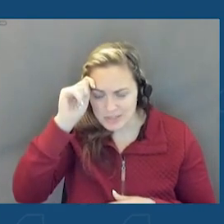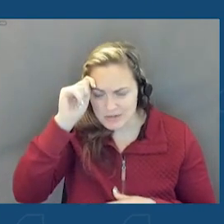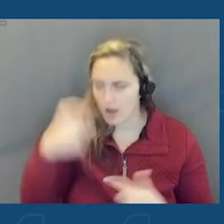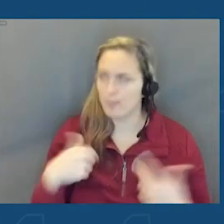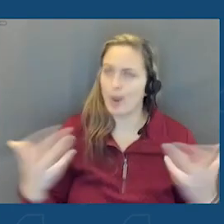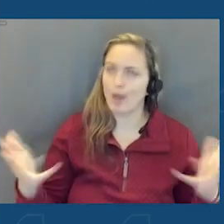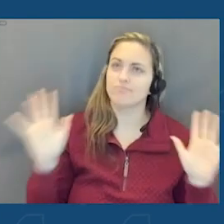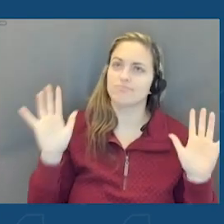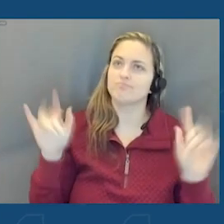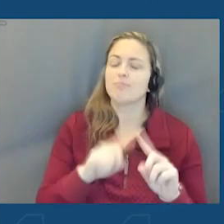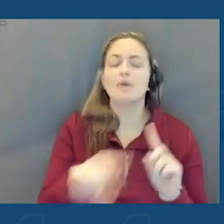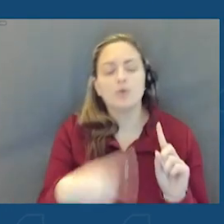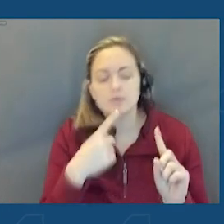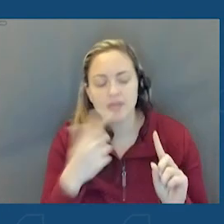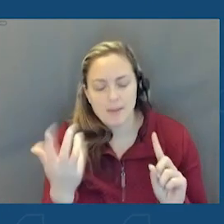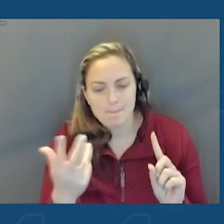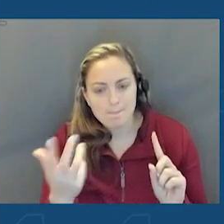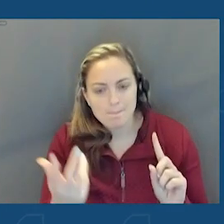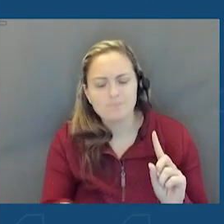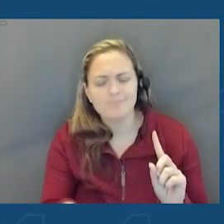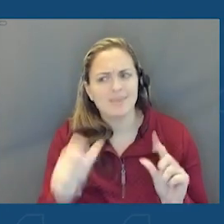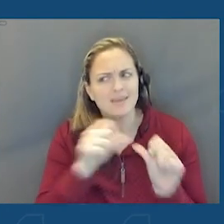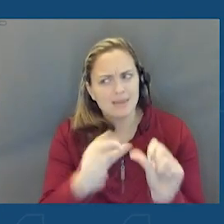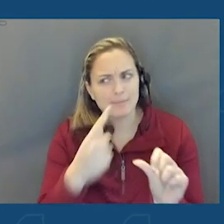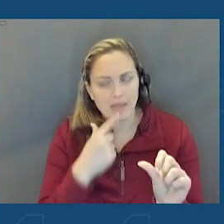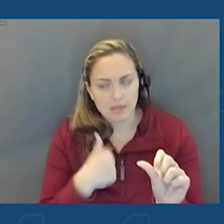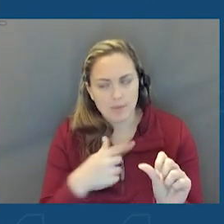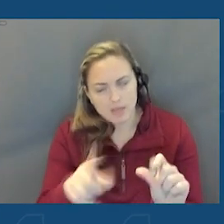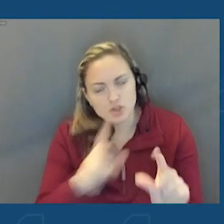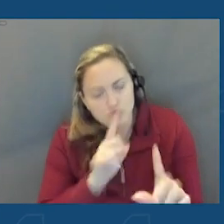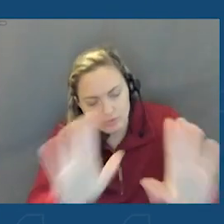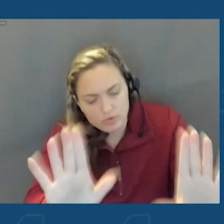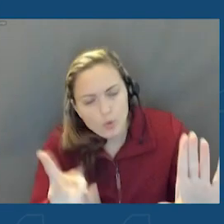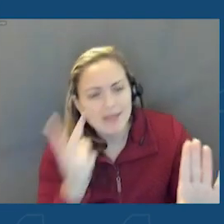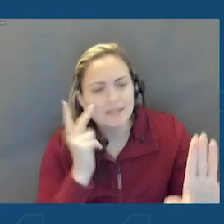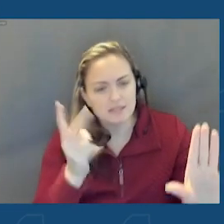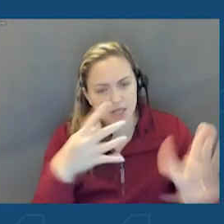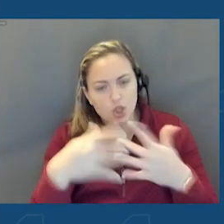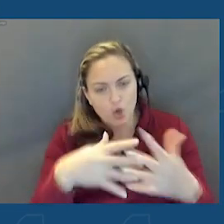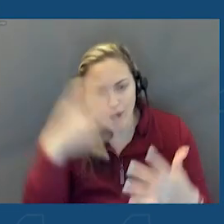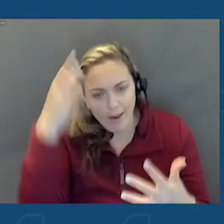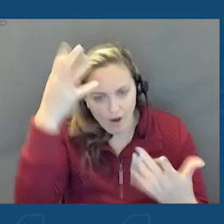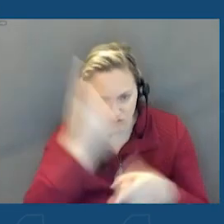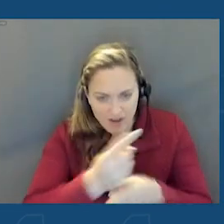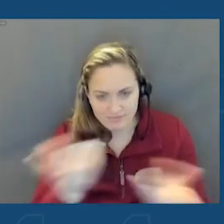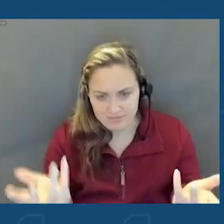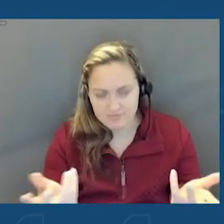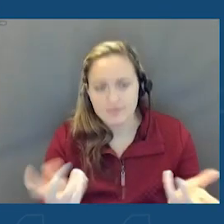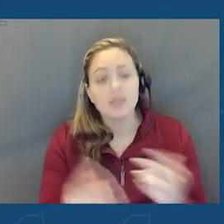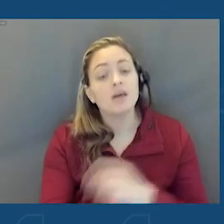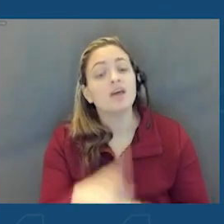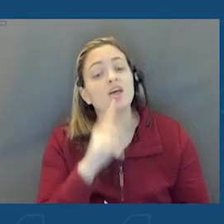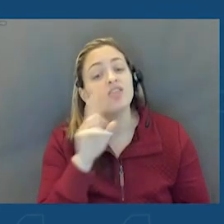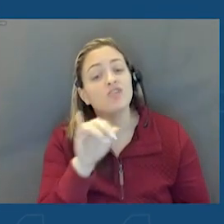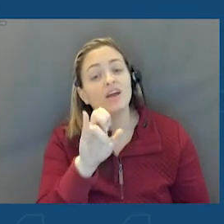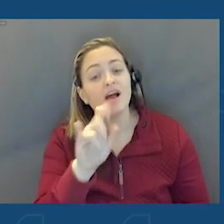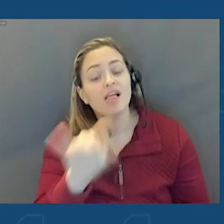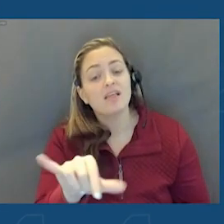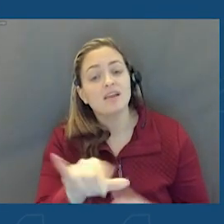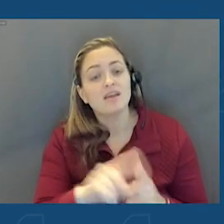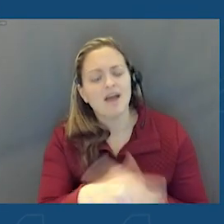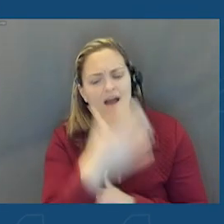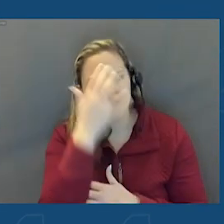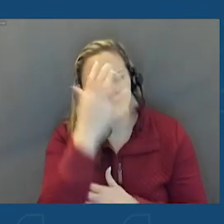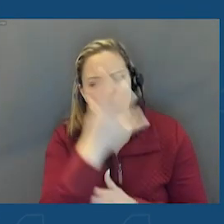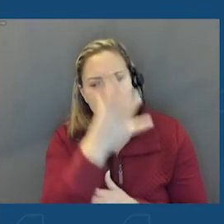I will say this. Now, they keep telling me it's true. It's so you can see the gray hair, right? The reality is this. I know as a parent for my